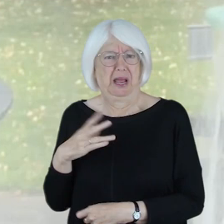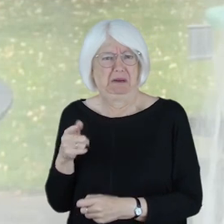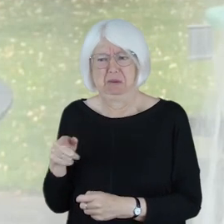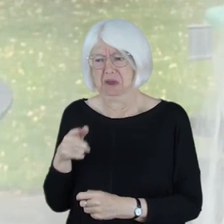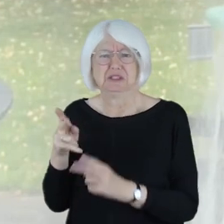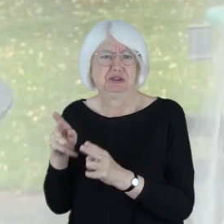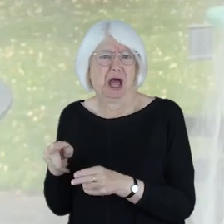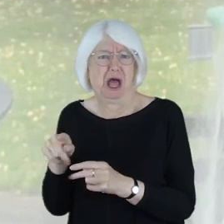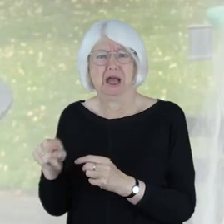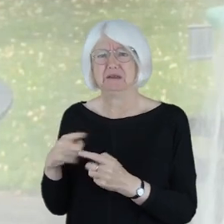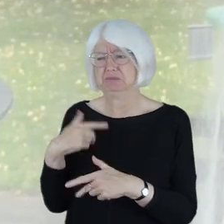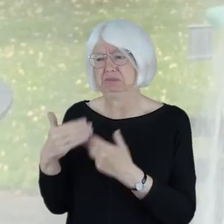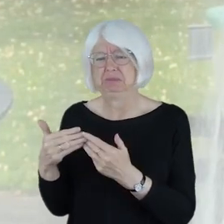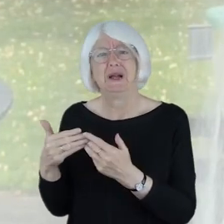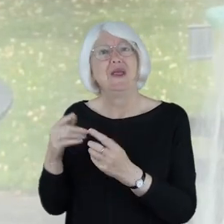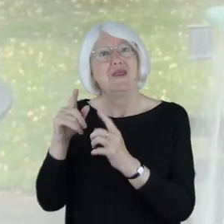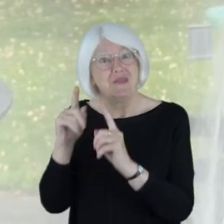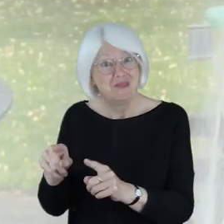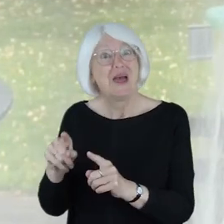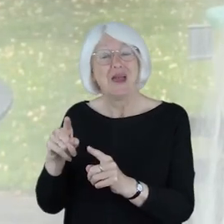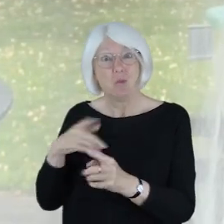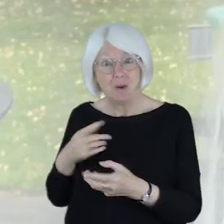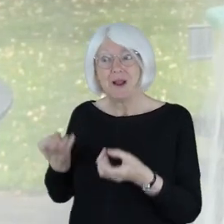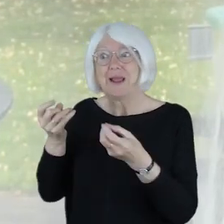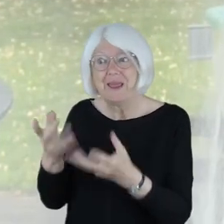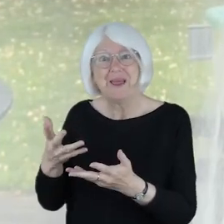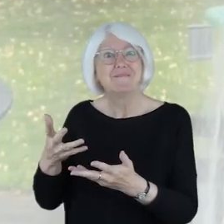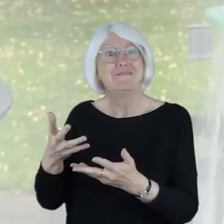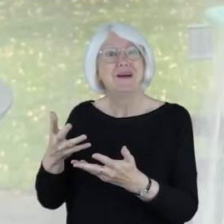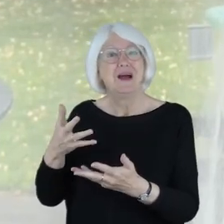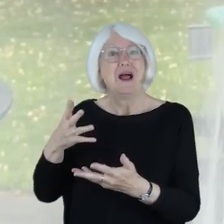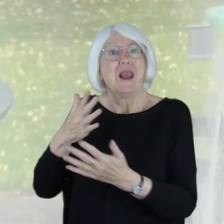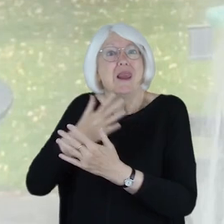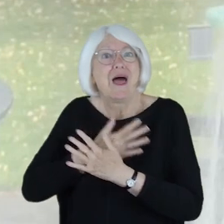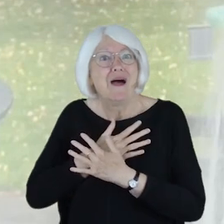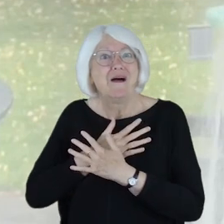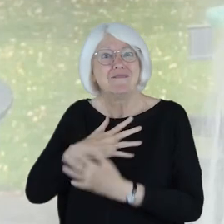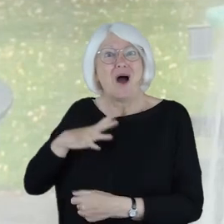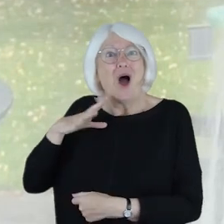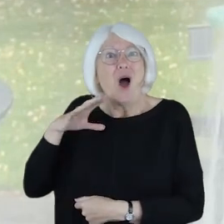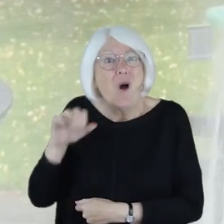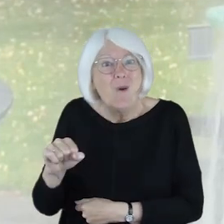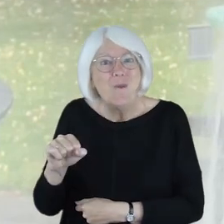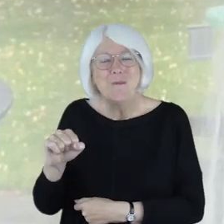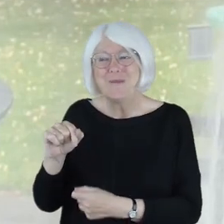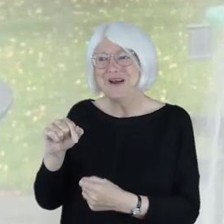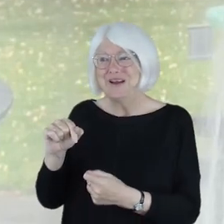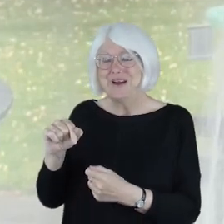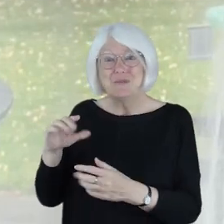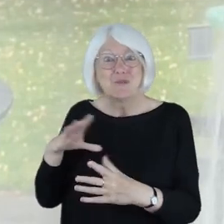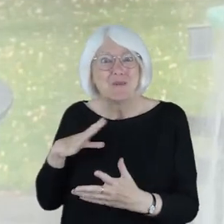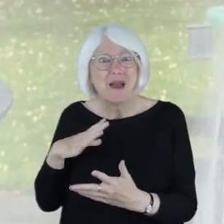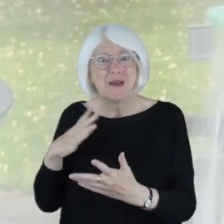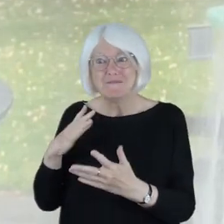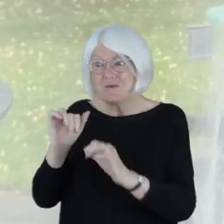prepared, where they're given love, given hope, and prepared to make their life as full as possible,